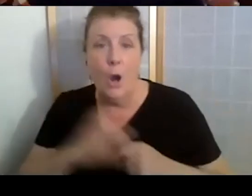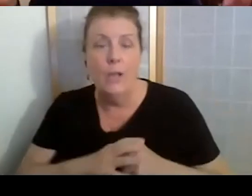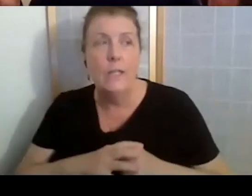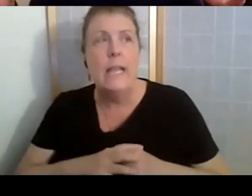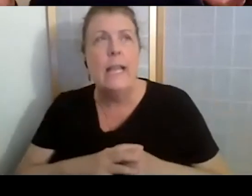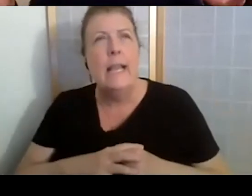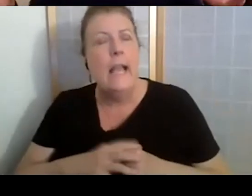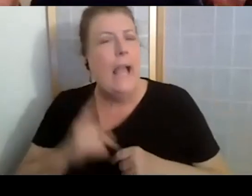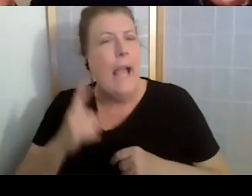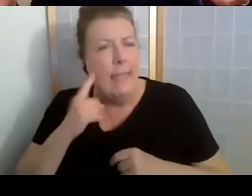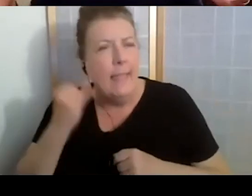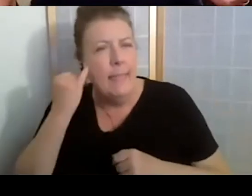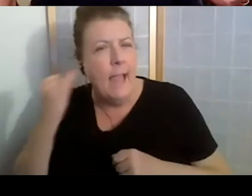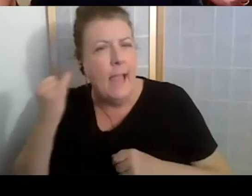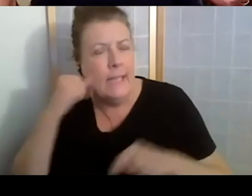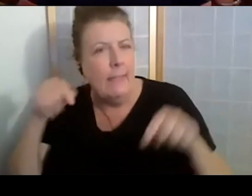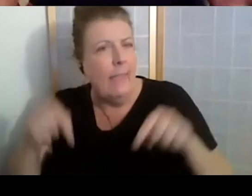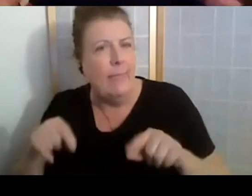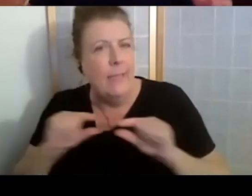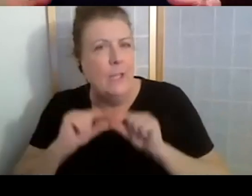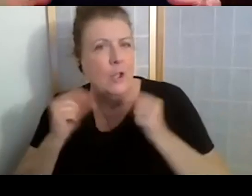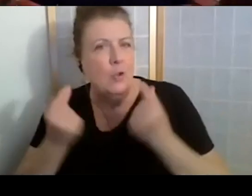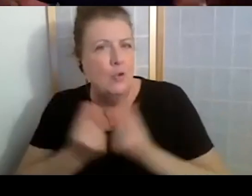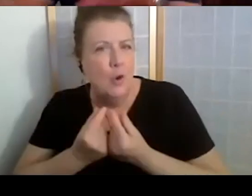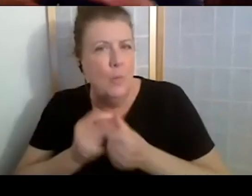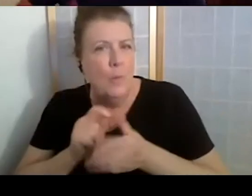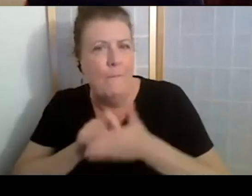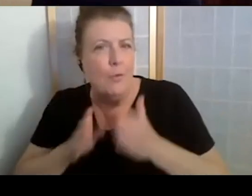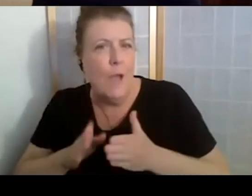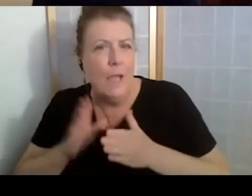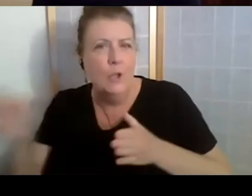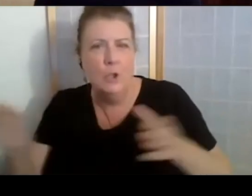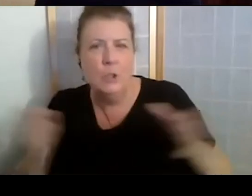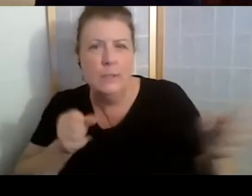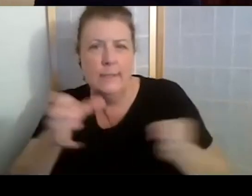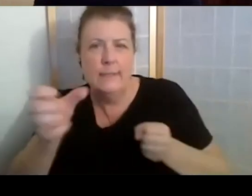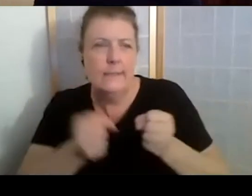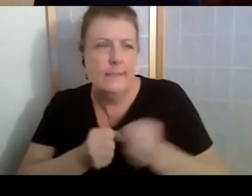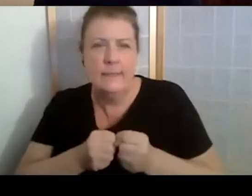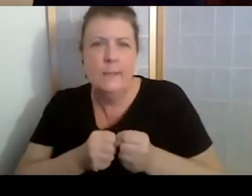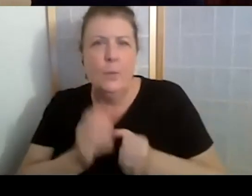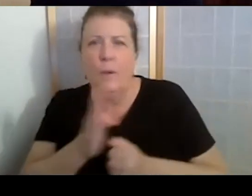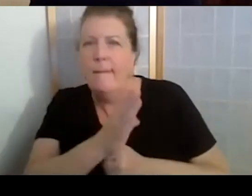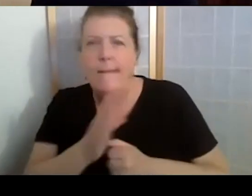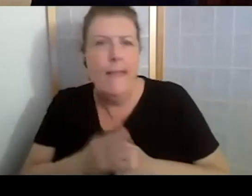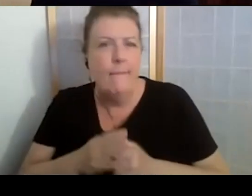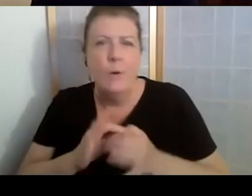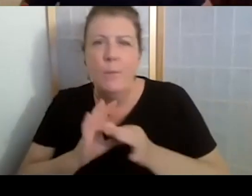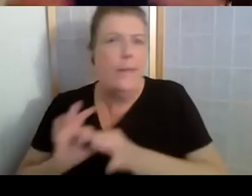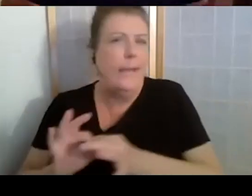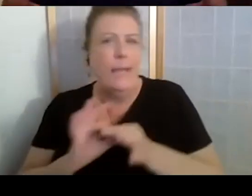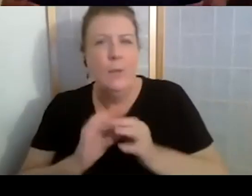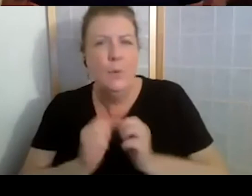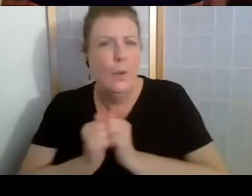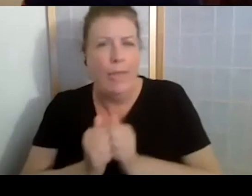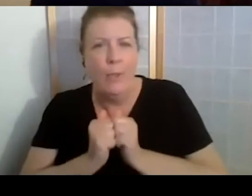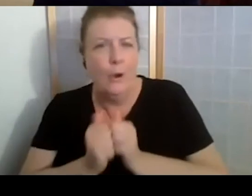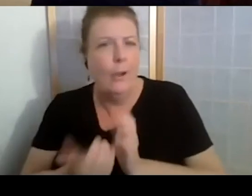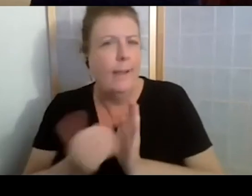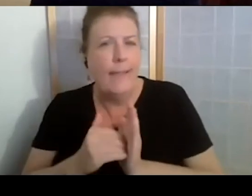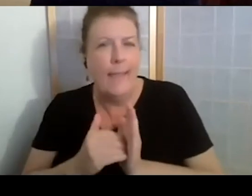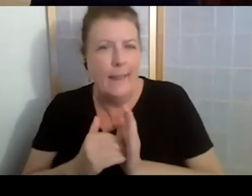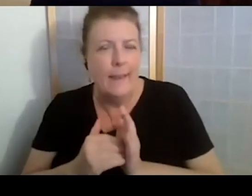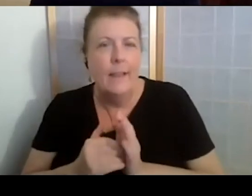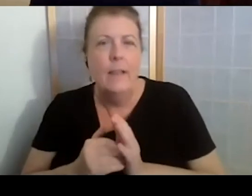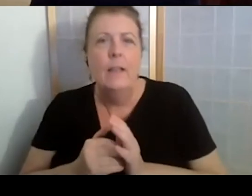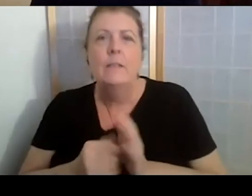writers, we're never going to be able to put them together again, or this group of actors, or this group of incredible directors. And so say, like, I just need your